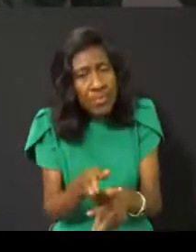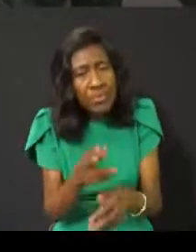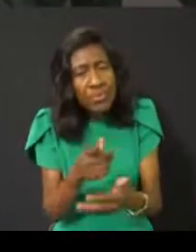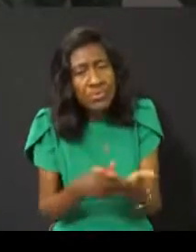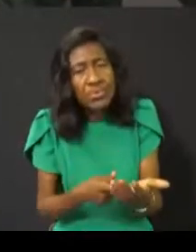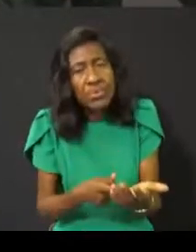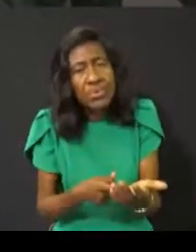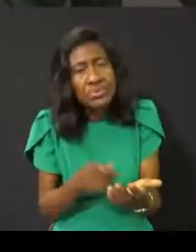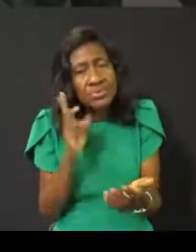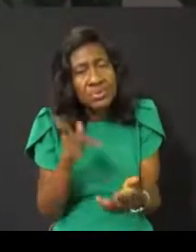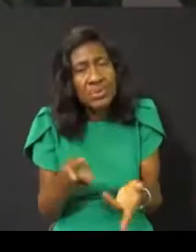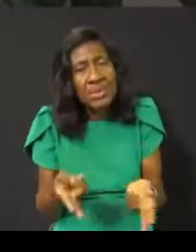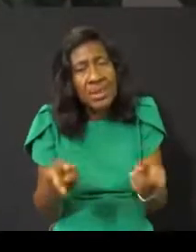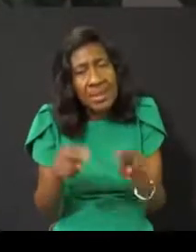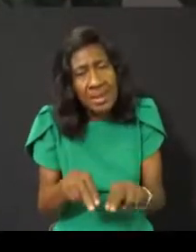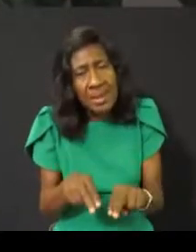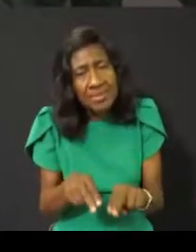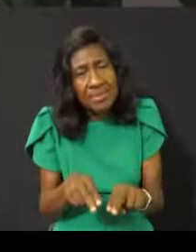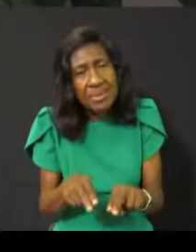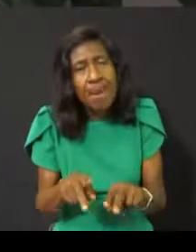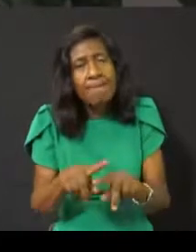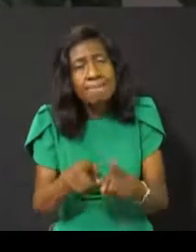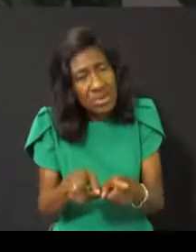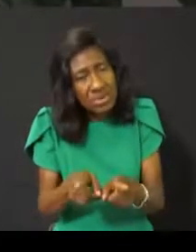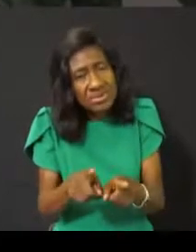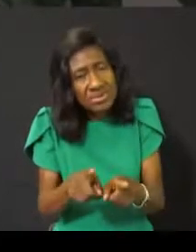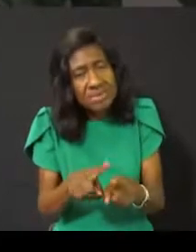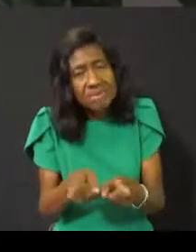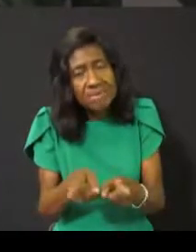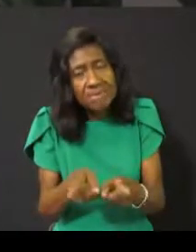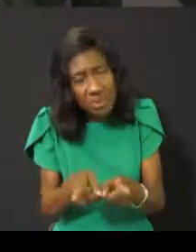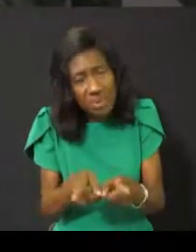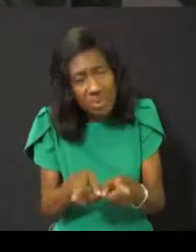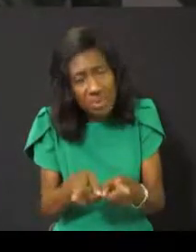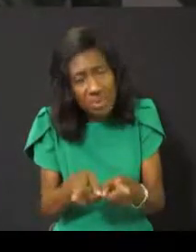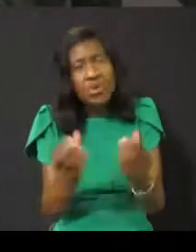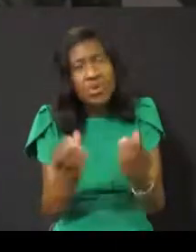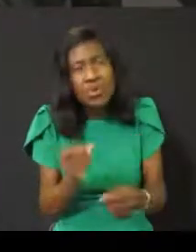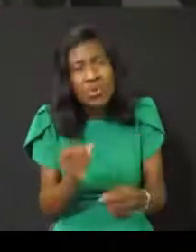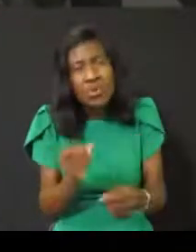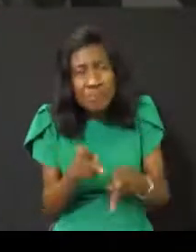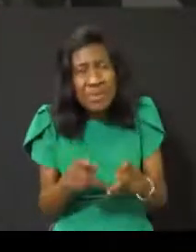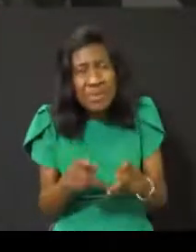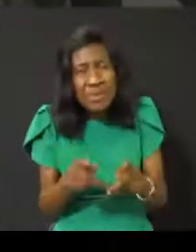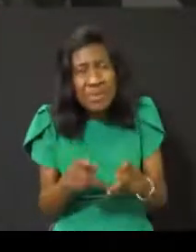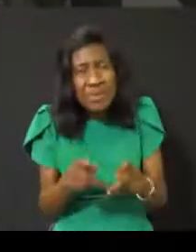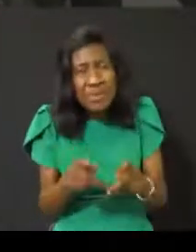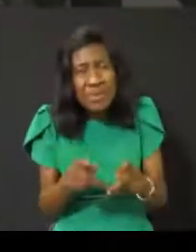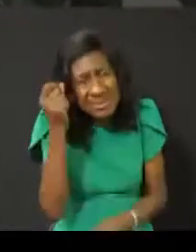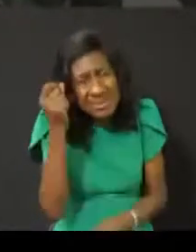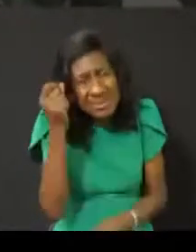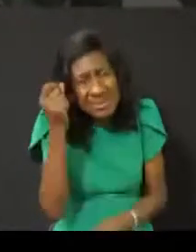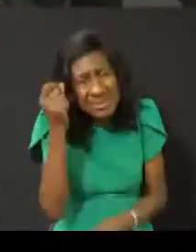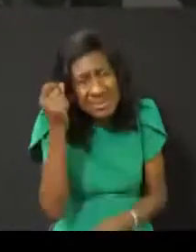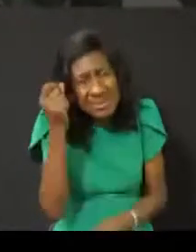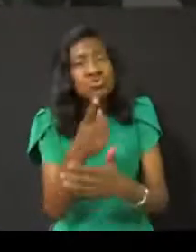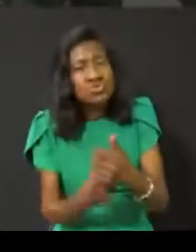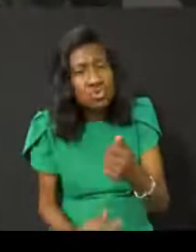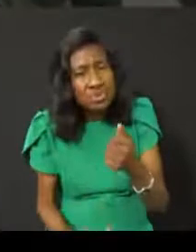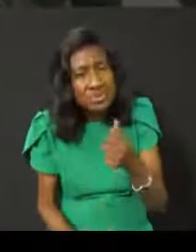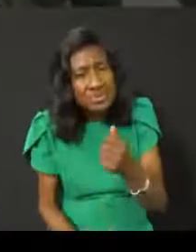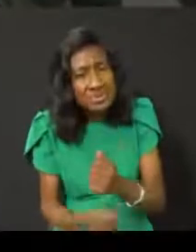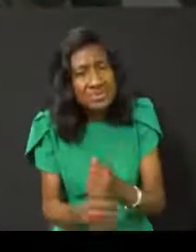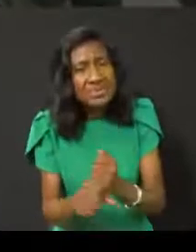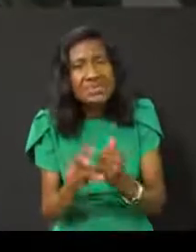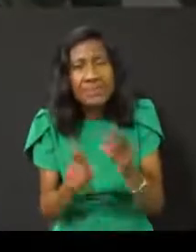happened. Right. It is really incumbent upon the population to understand that we are trusting people. Just as